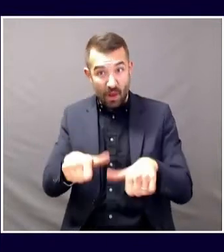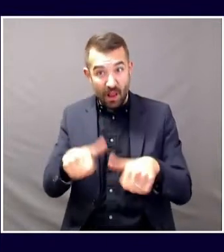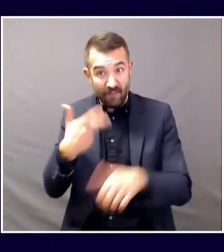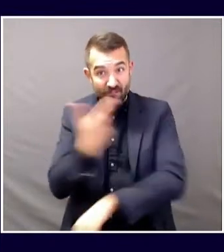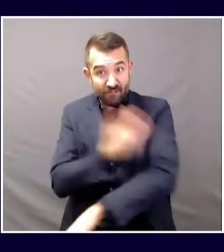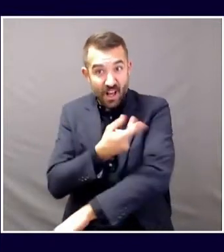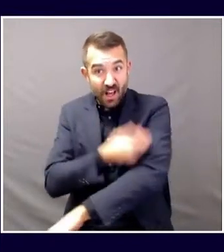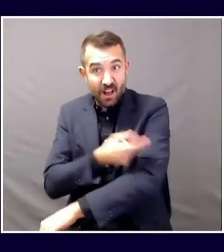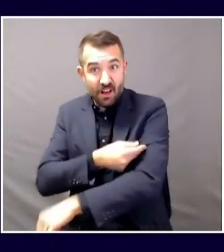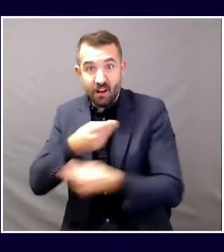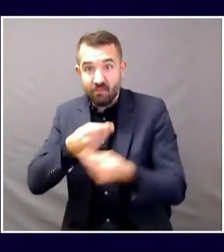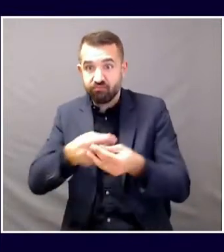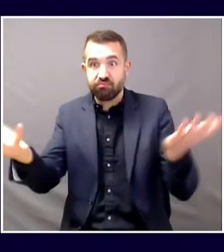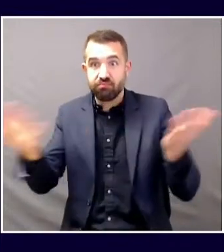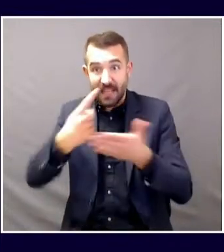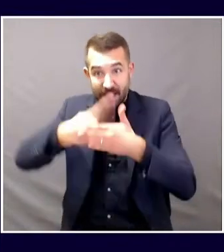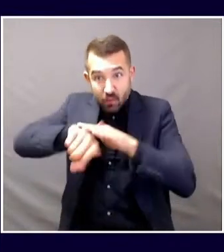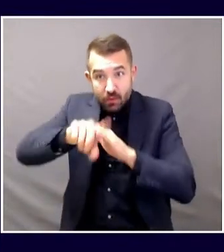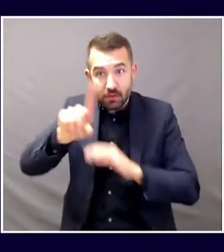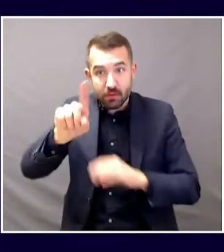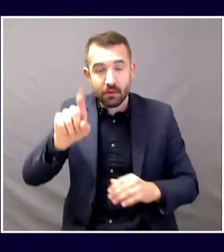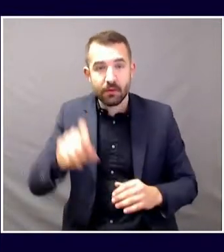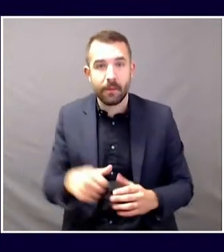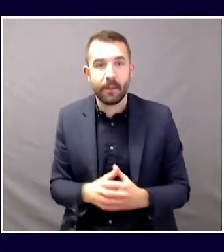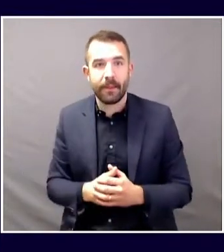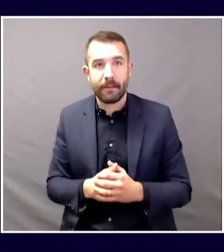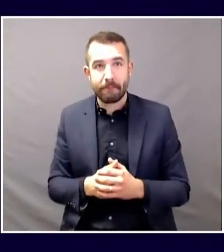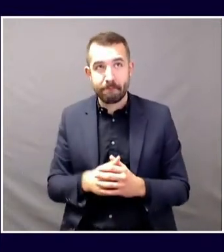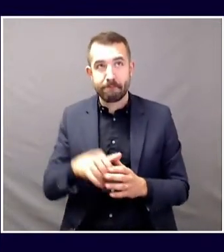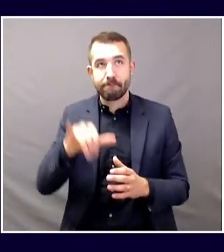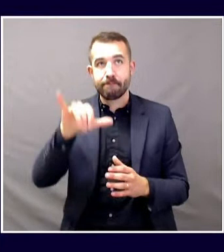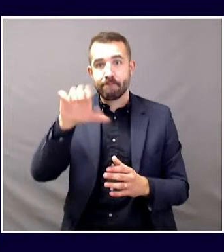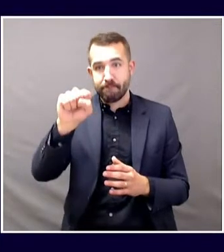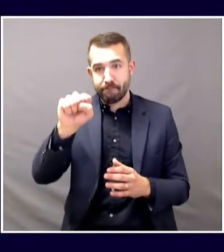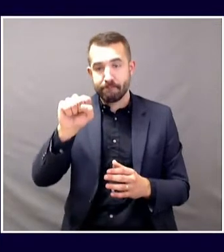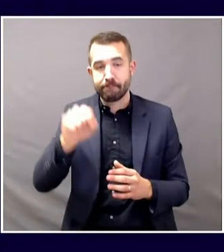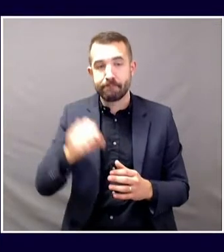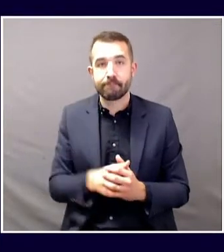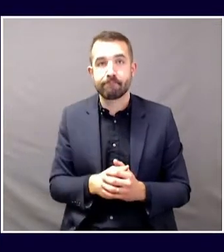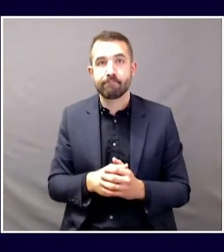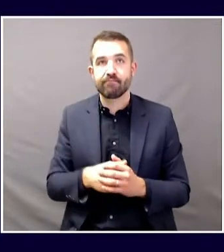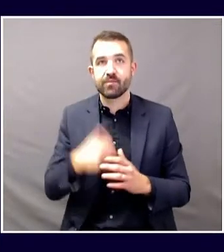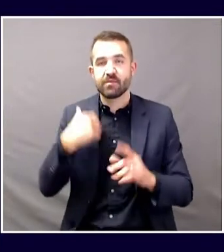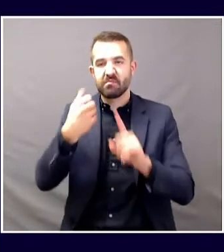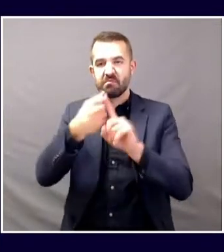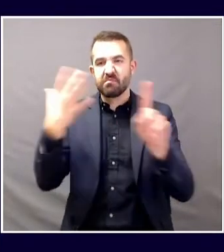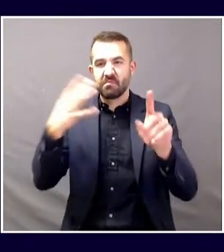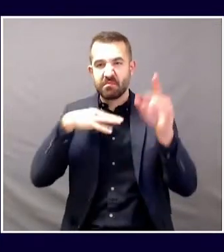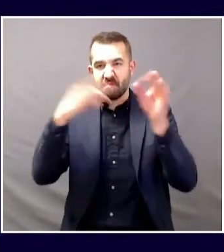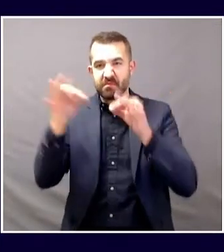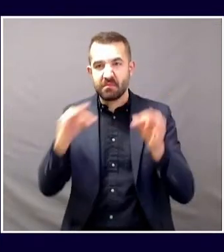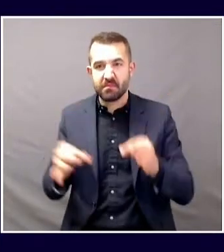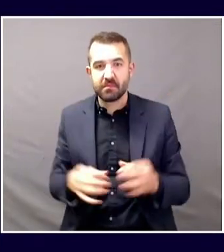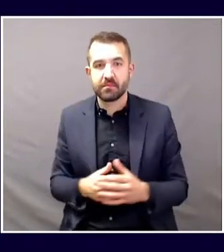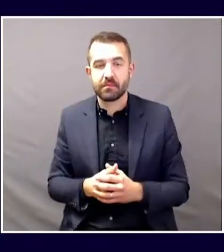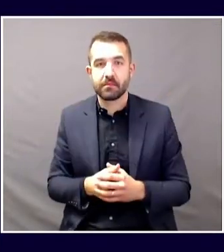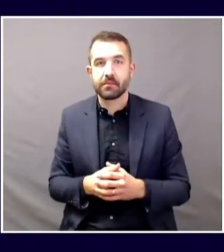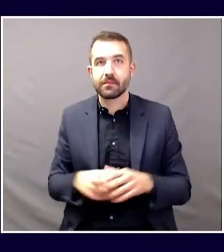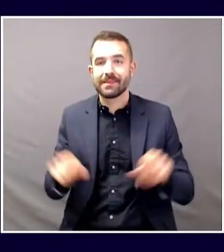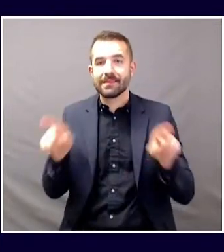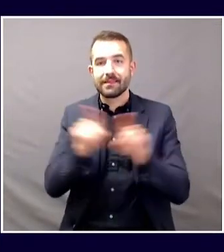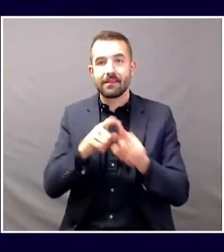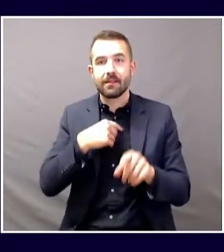But I want to be, I'll go into that a bit more. As we sort of mentioned with Evan, the first groups